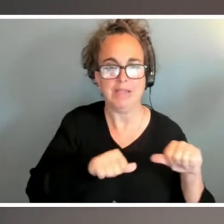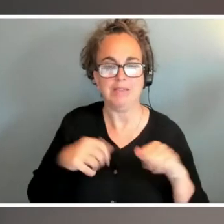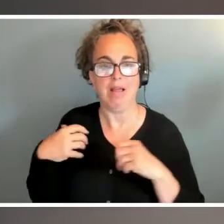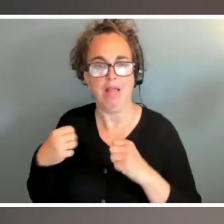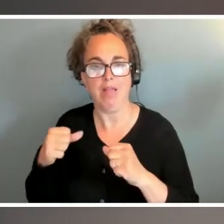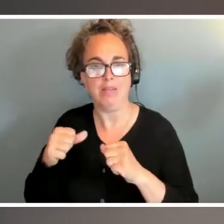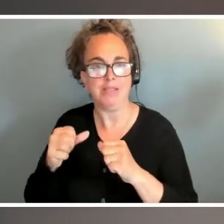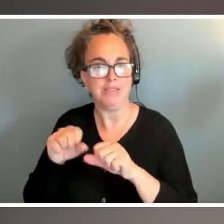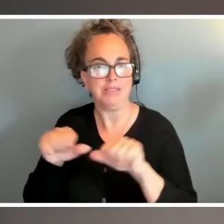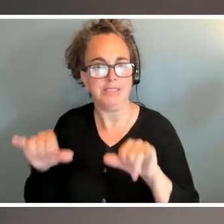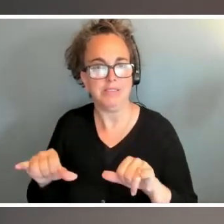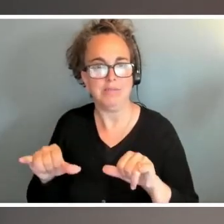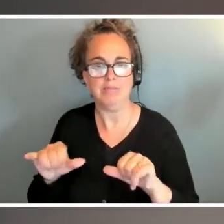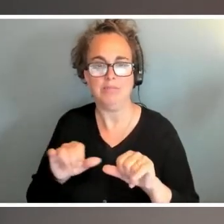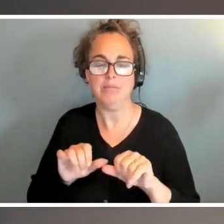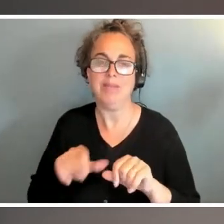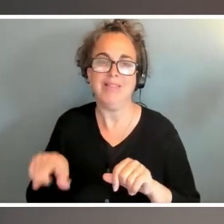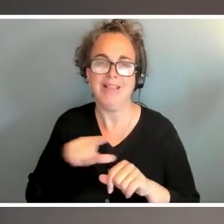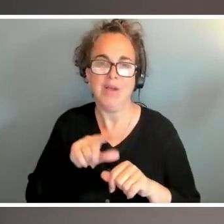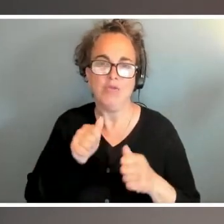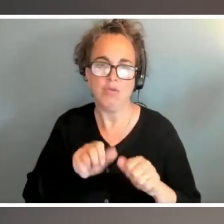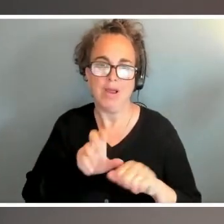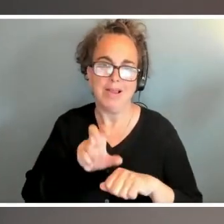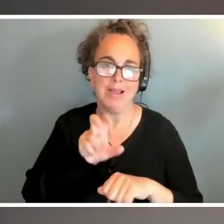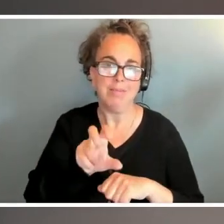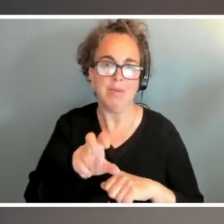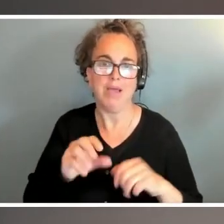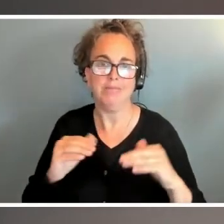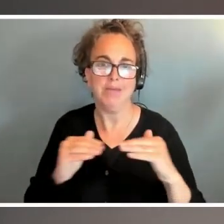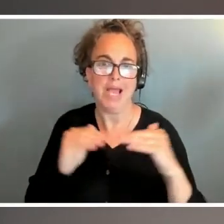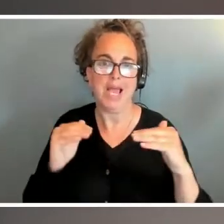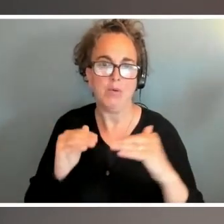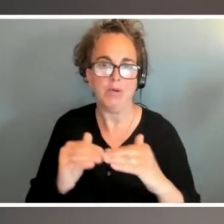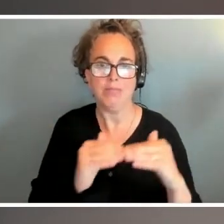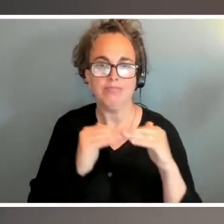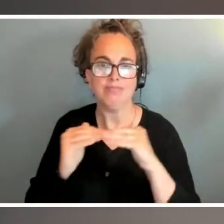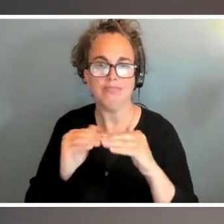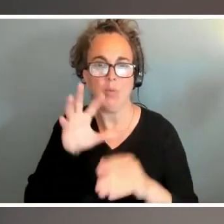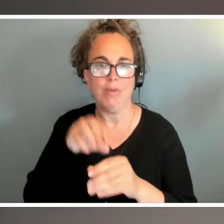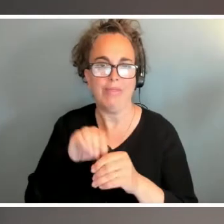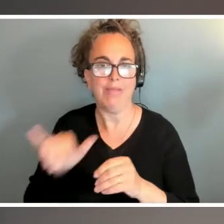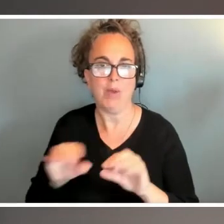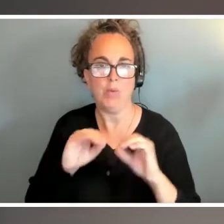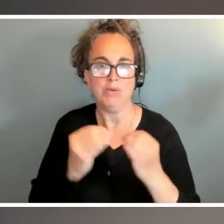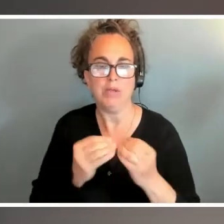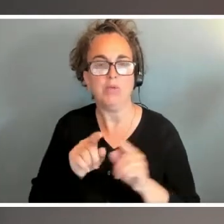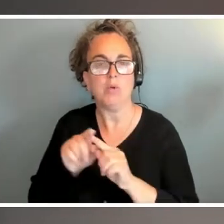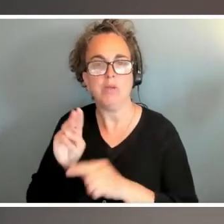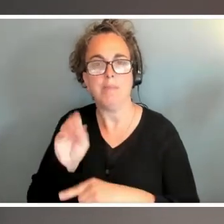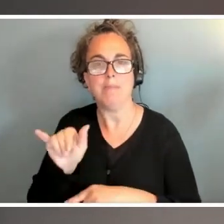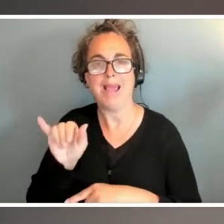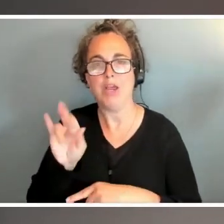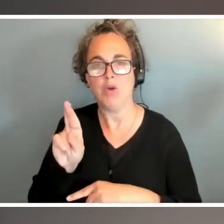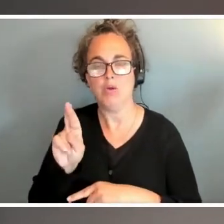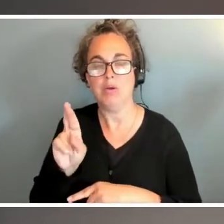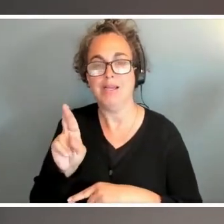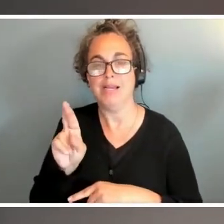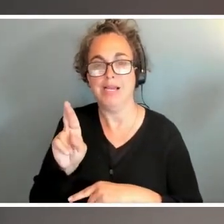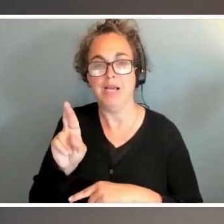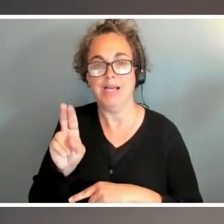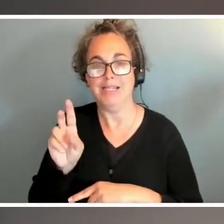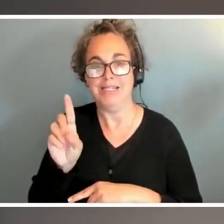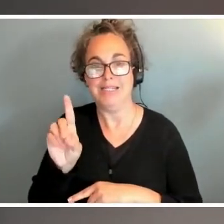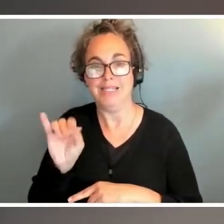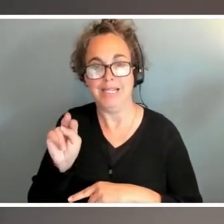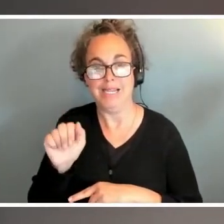sectors to talk about how they are embedding equity into their organizations. And we will hear from Mayor Dina Holiday Ingram, Mayor of the